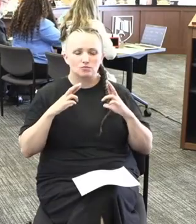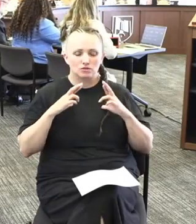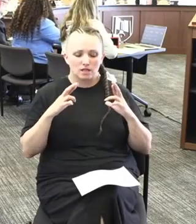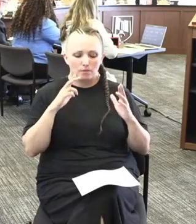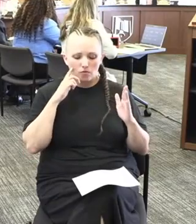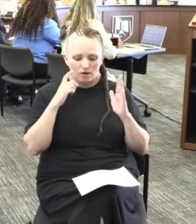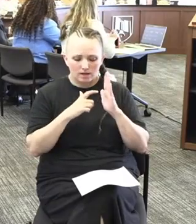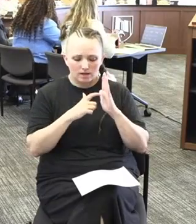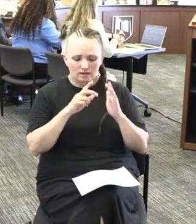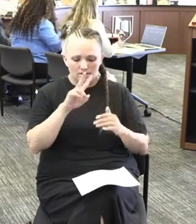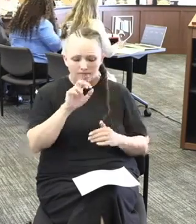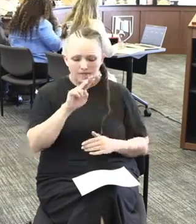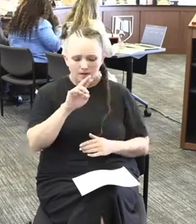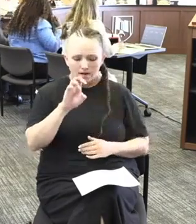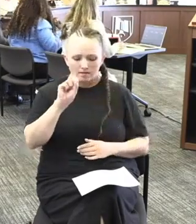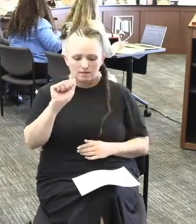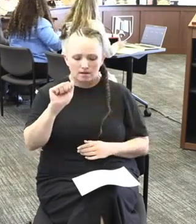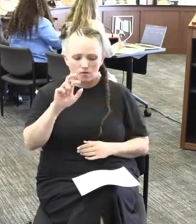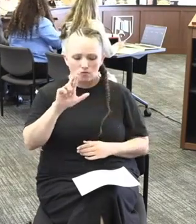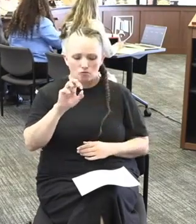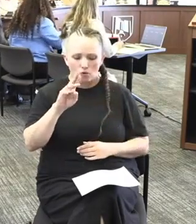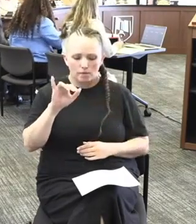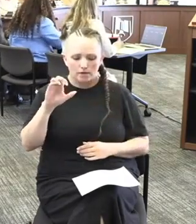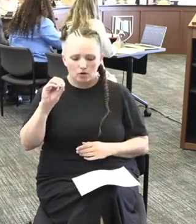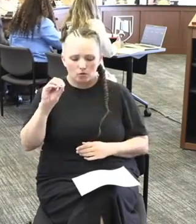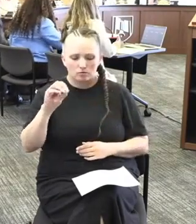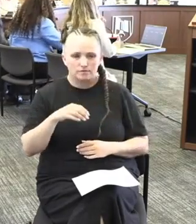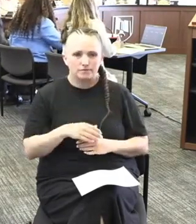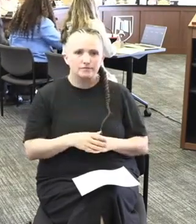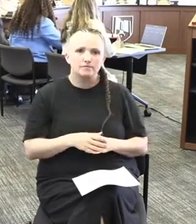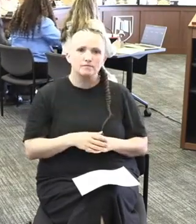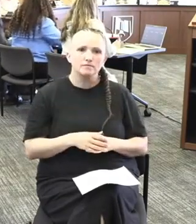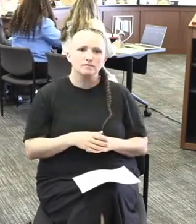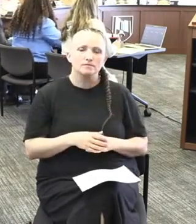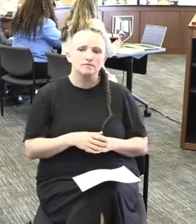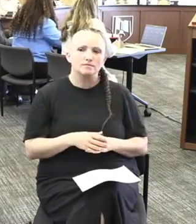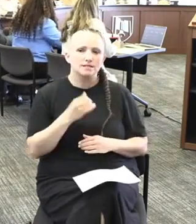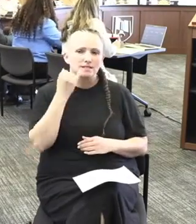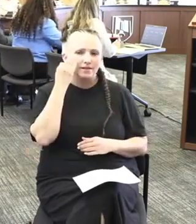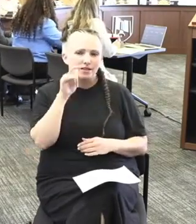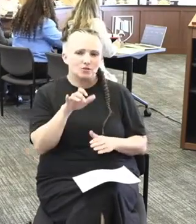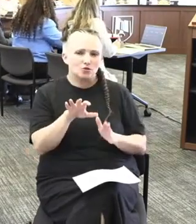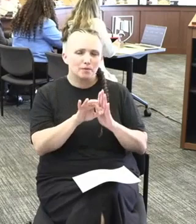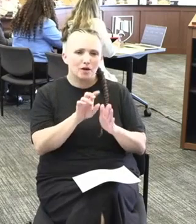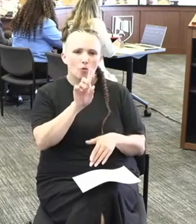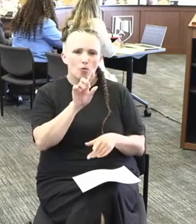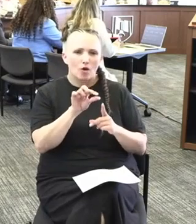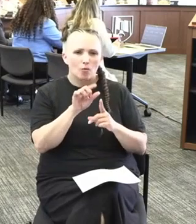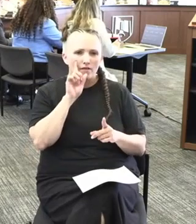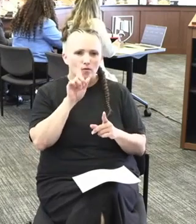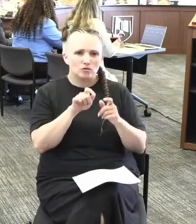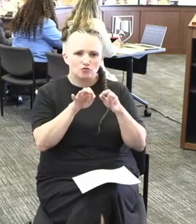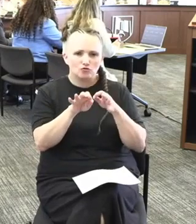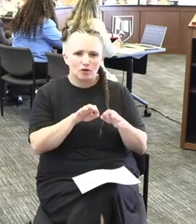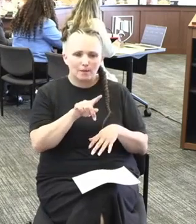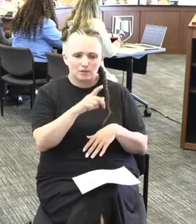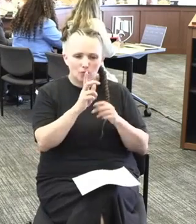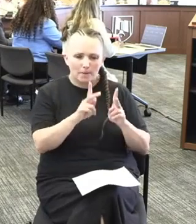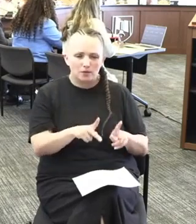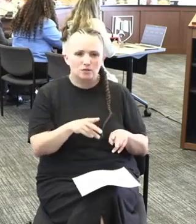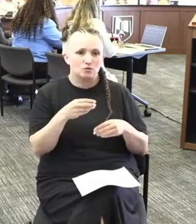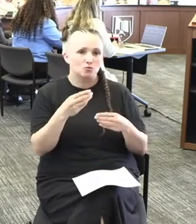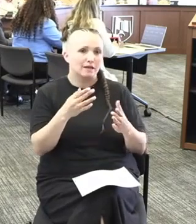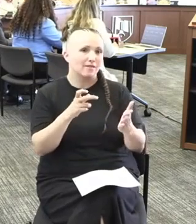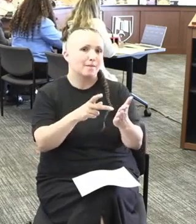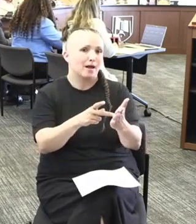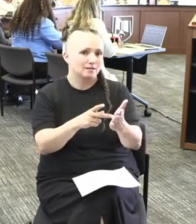is Vanessa Romeo. If there's one word to describe this adjunct faculty member, it is giving back.